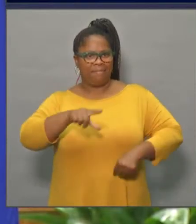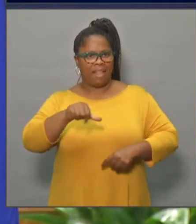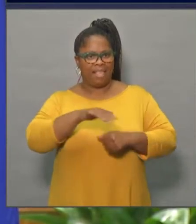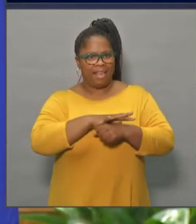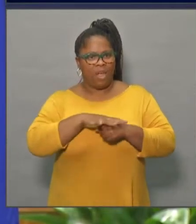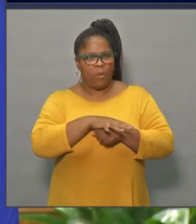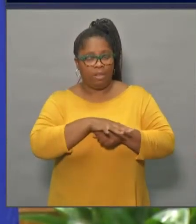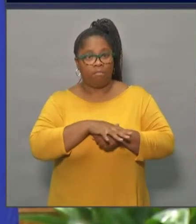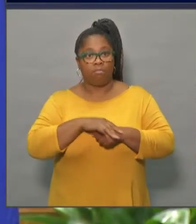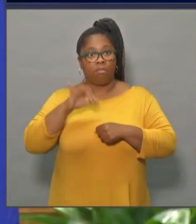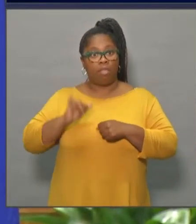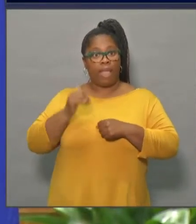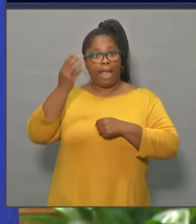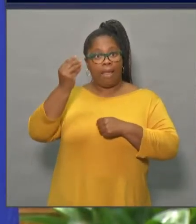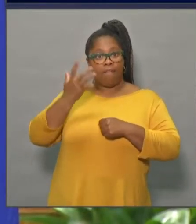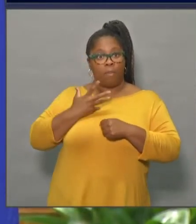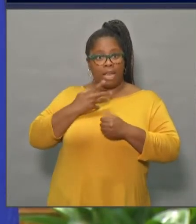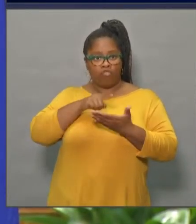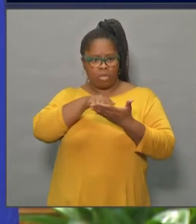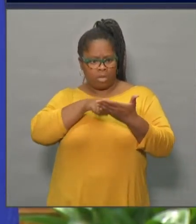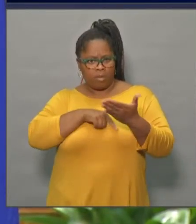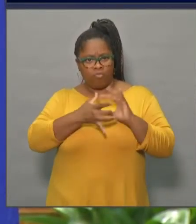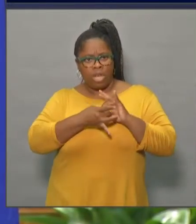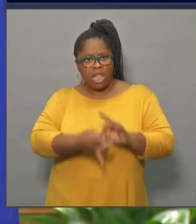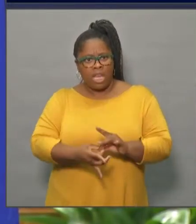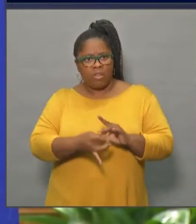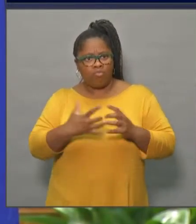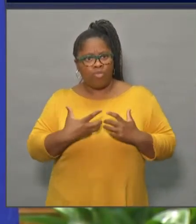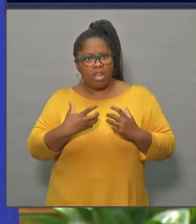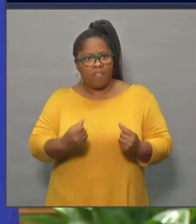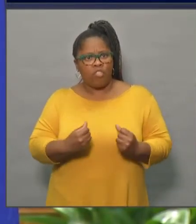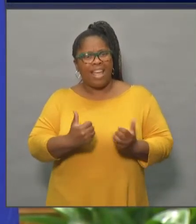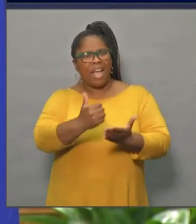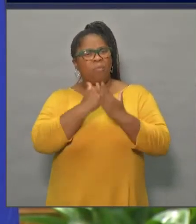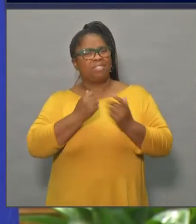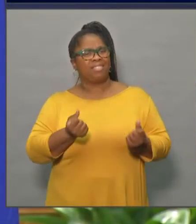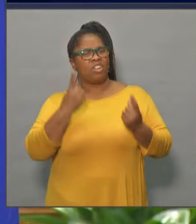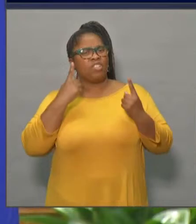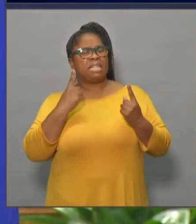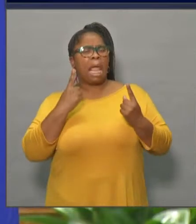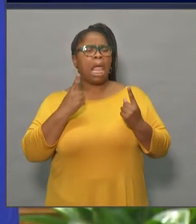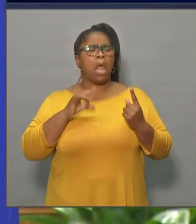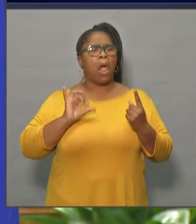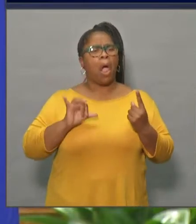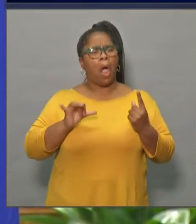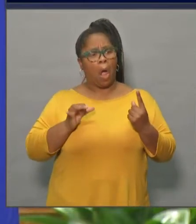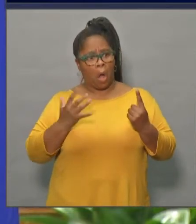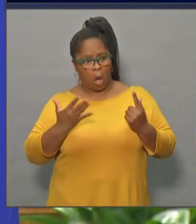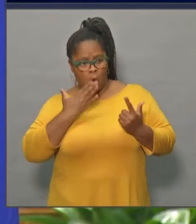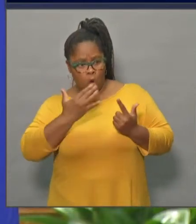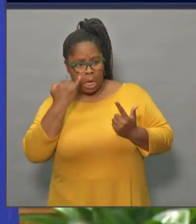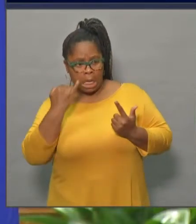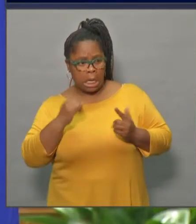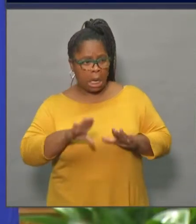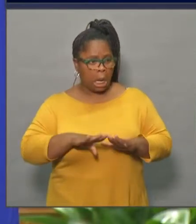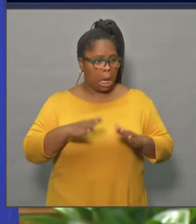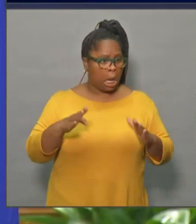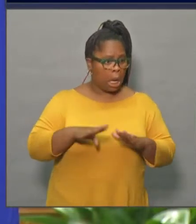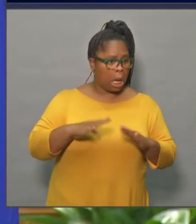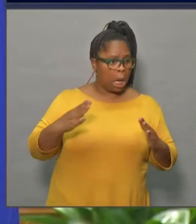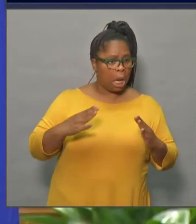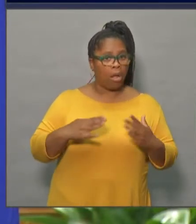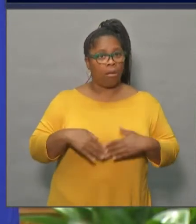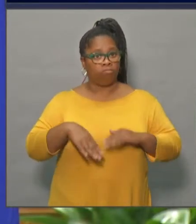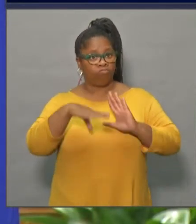us on how and when it's sensible to relax additional restrictions so that we can reopen